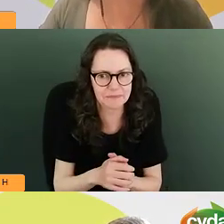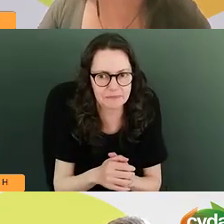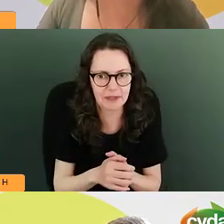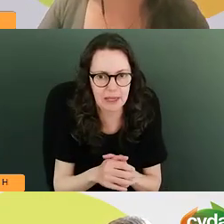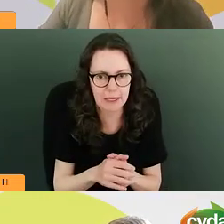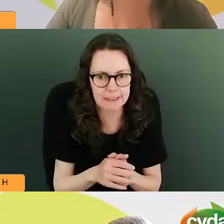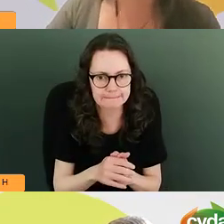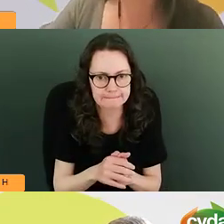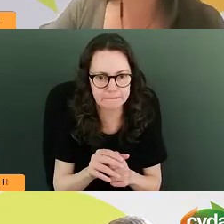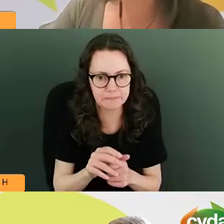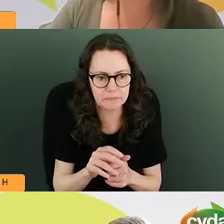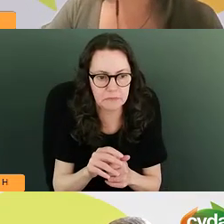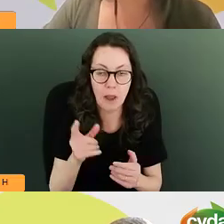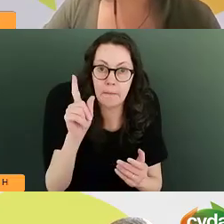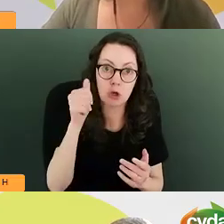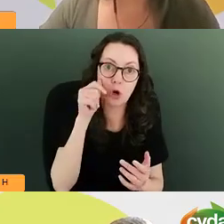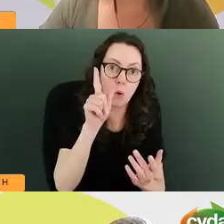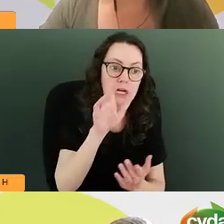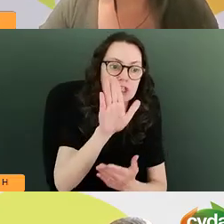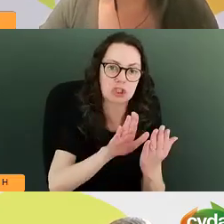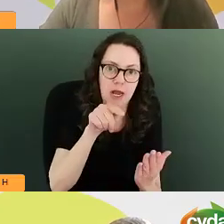or using the link in the chat.